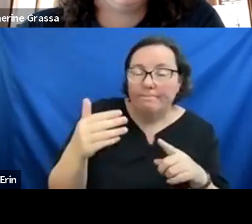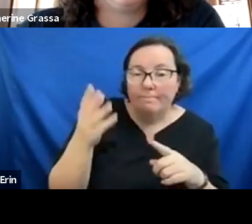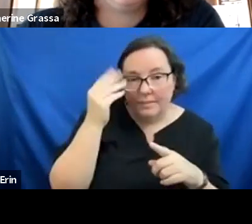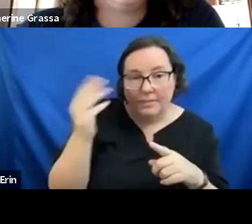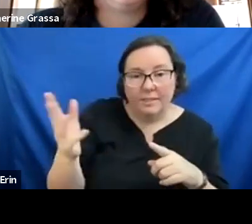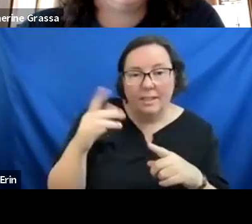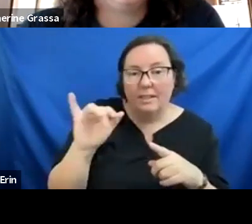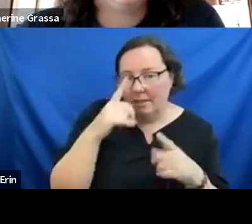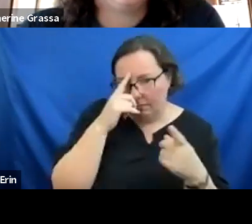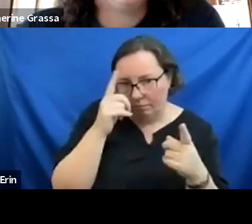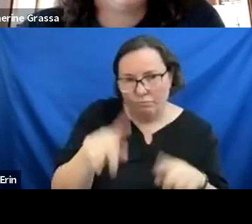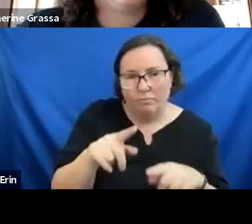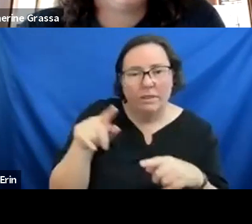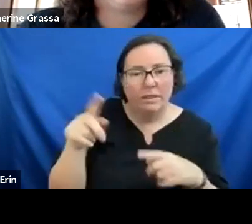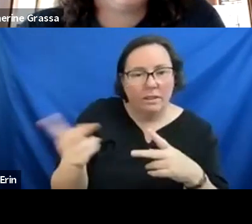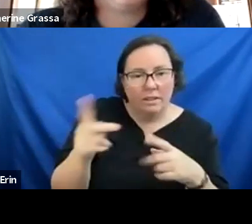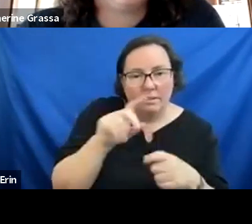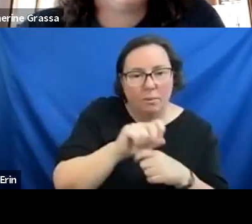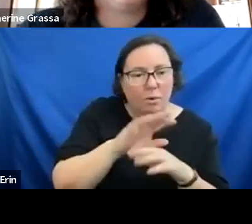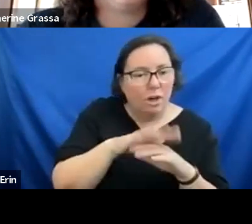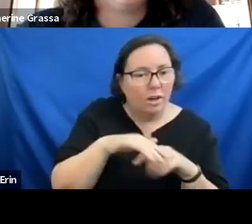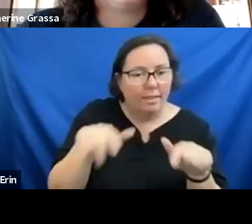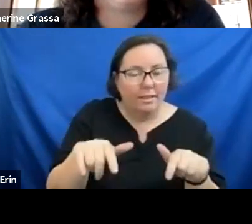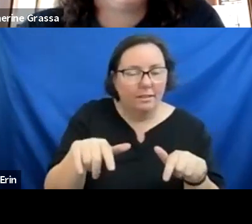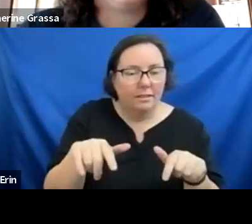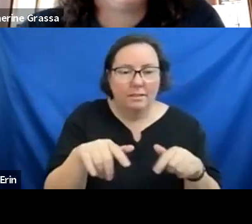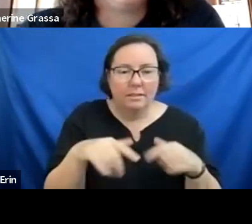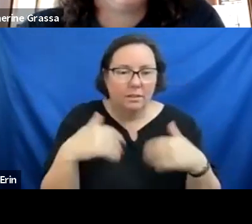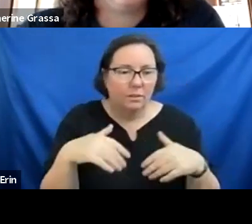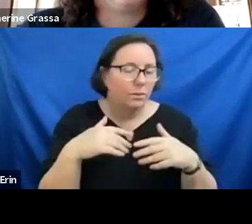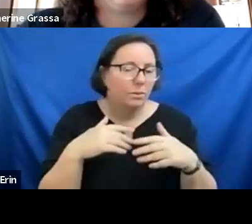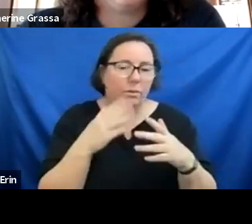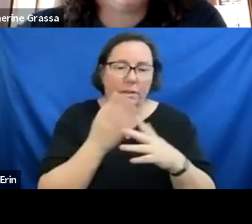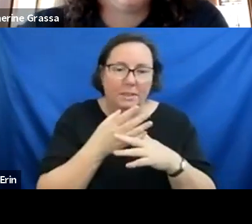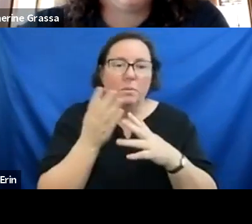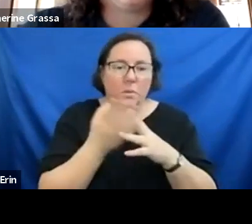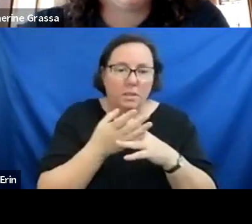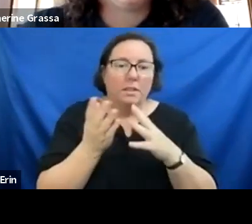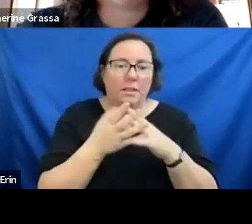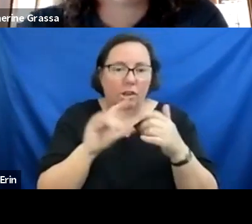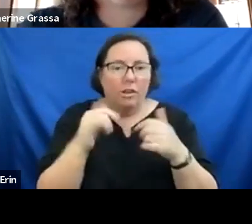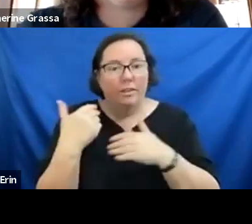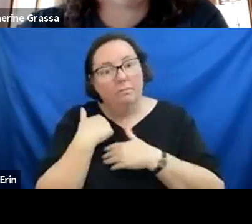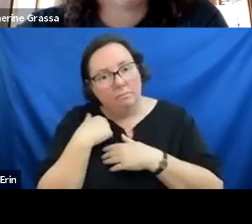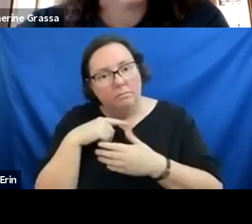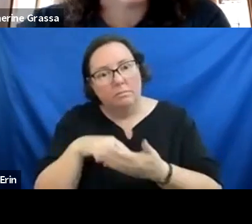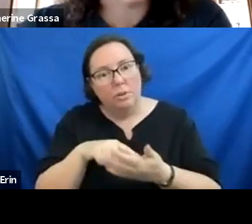that. They've been working on this stuff in between a number of other things